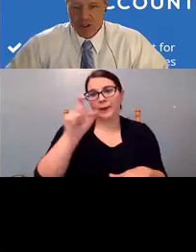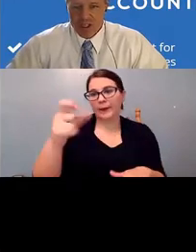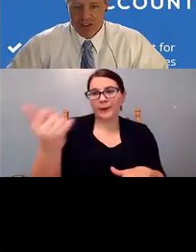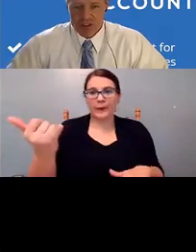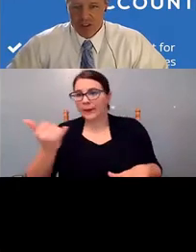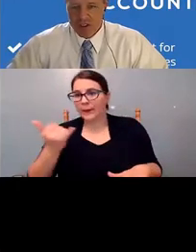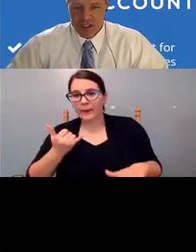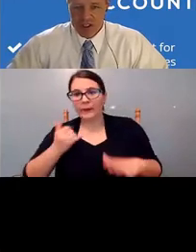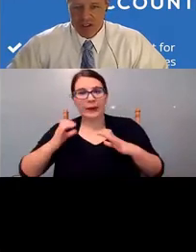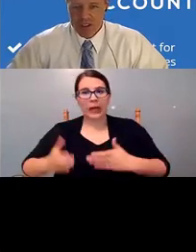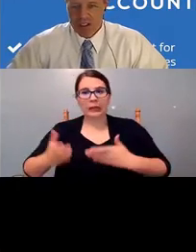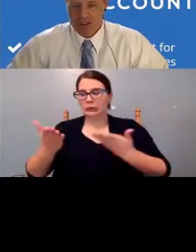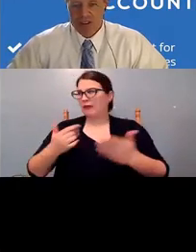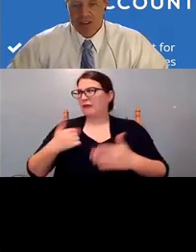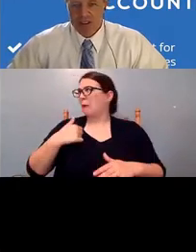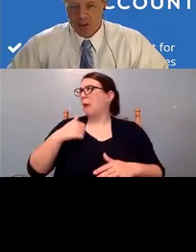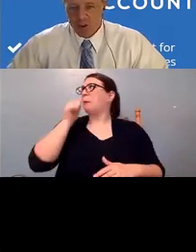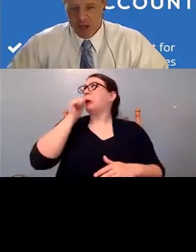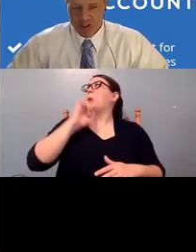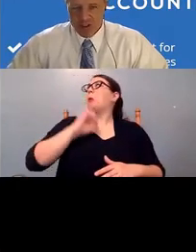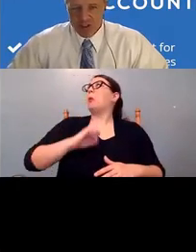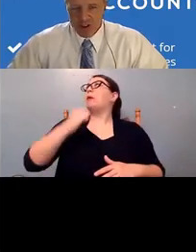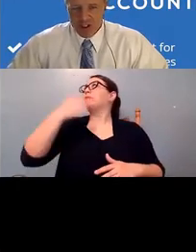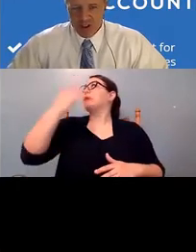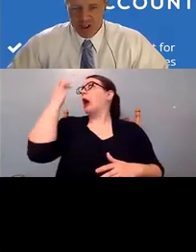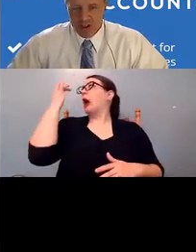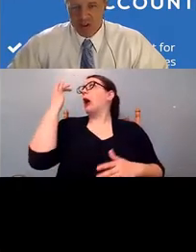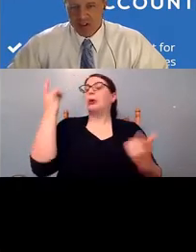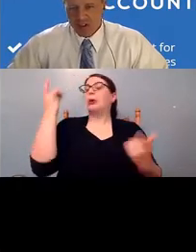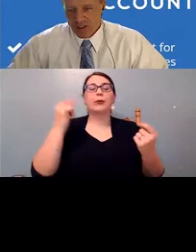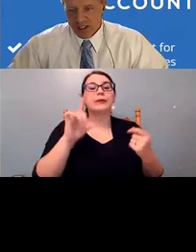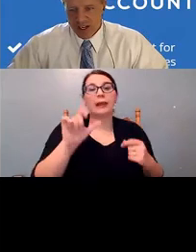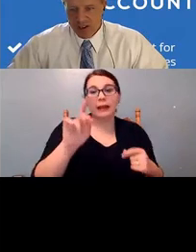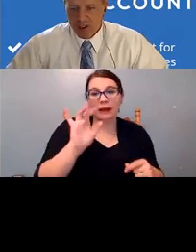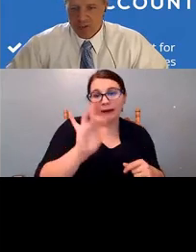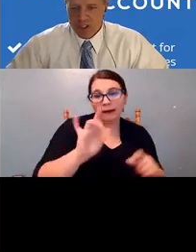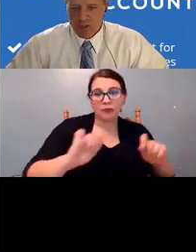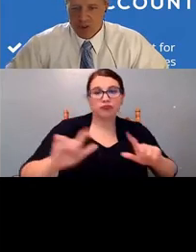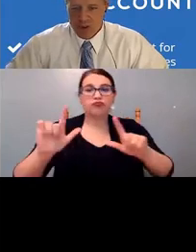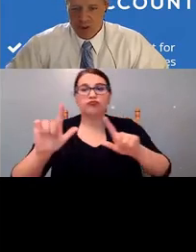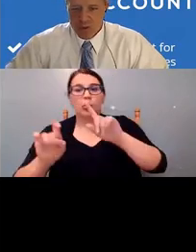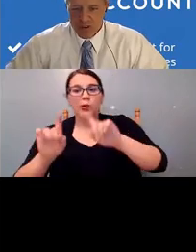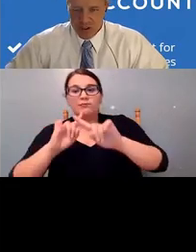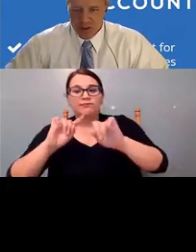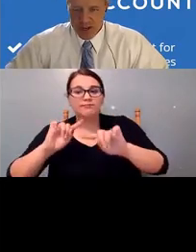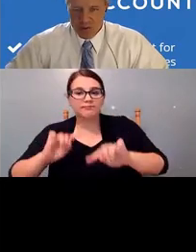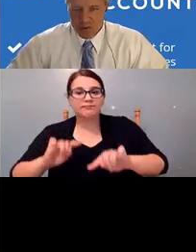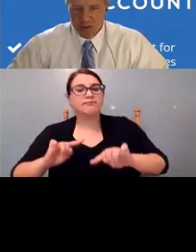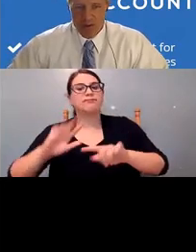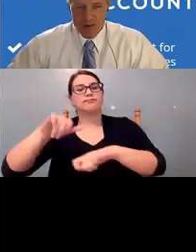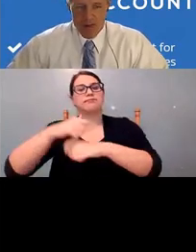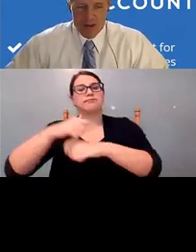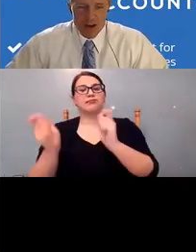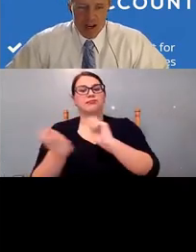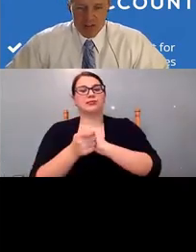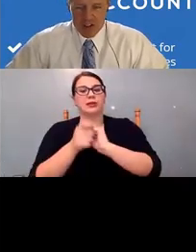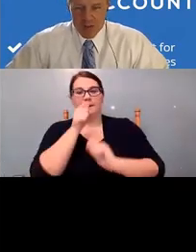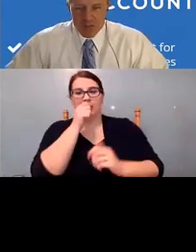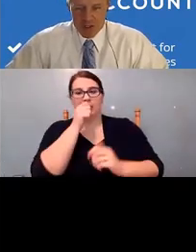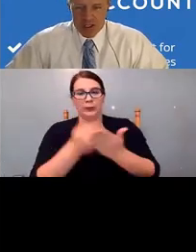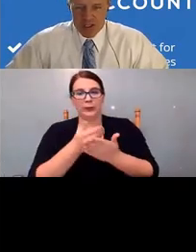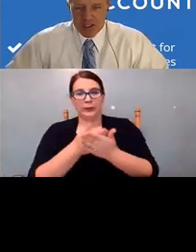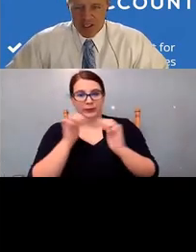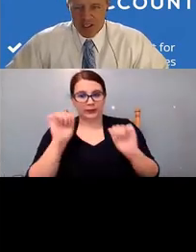If you forget, you can click on the links. It will ask you your security questions and allow you to be able to reset your password. I've